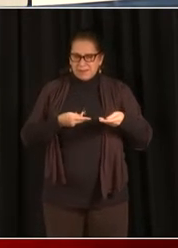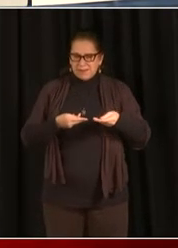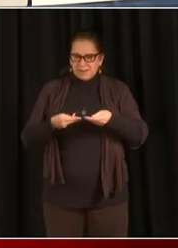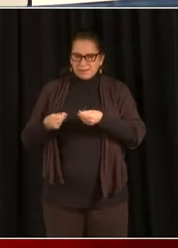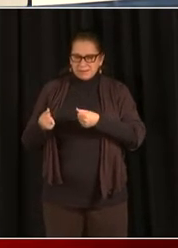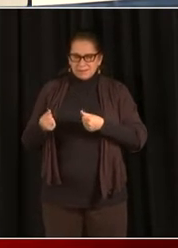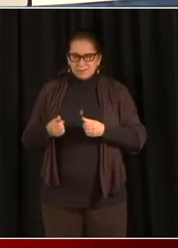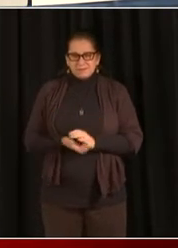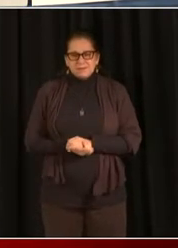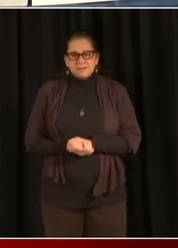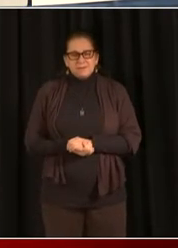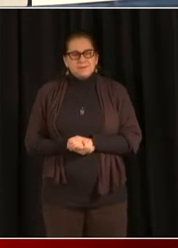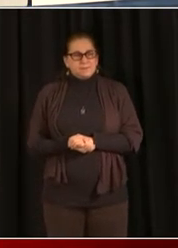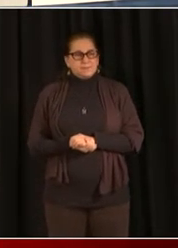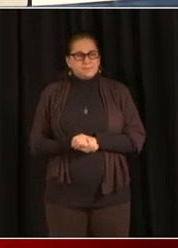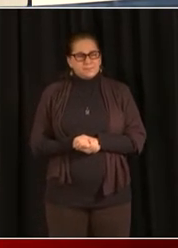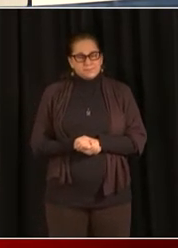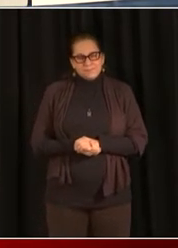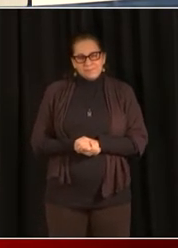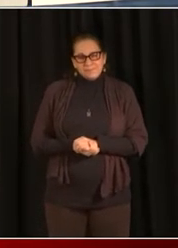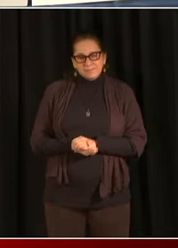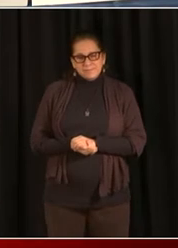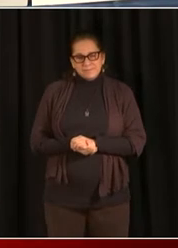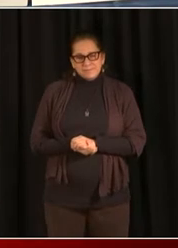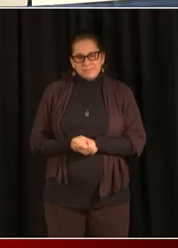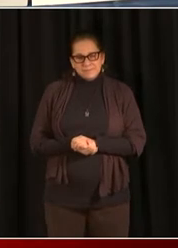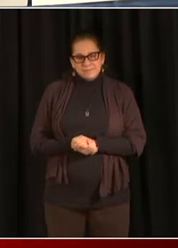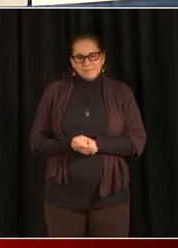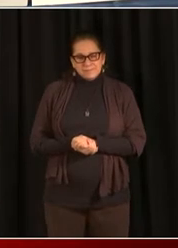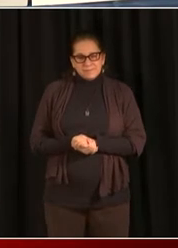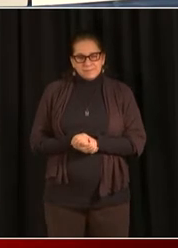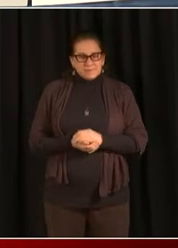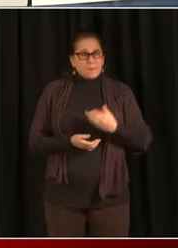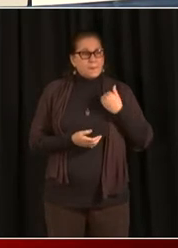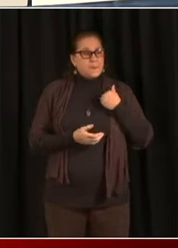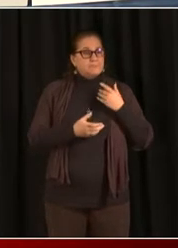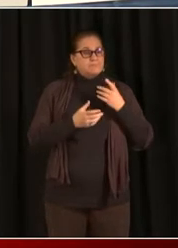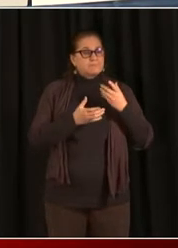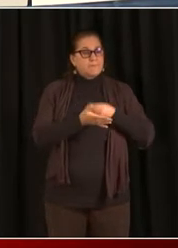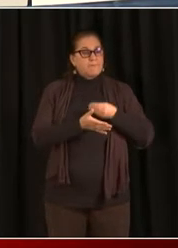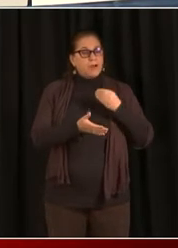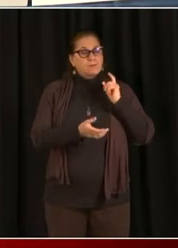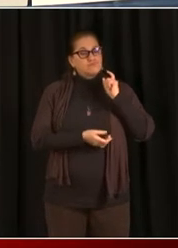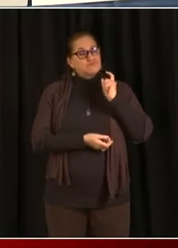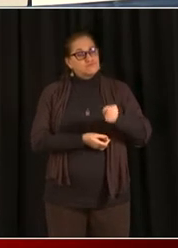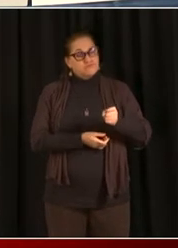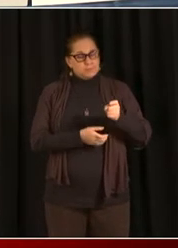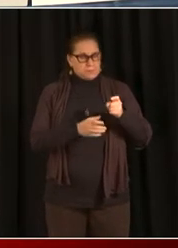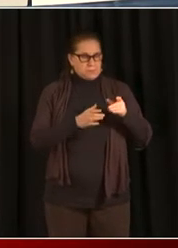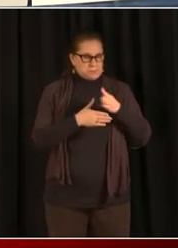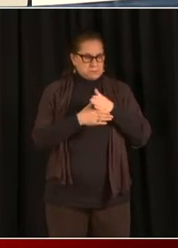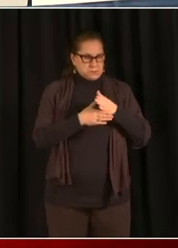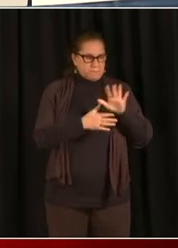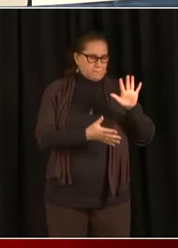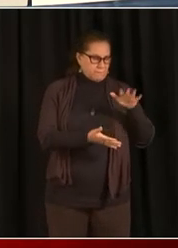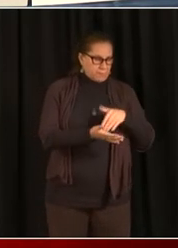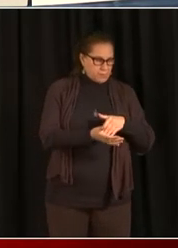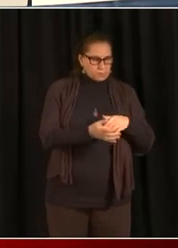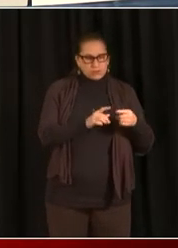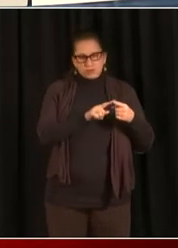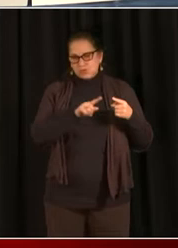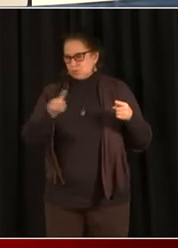guys have seen in previous announcements, the awards range from $5,000 to $25,000. And we're looking to